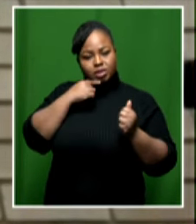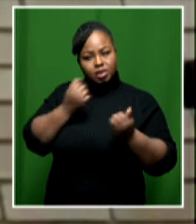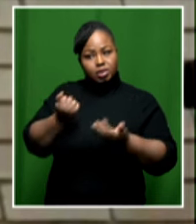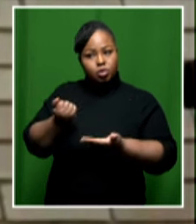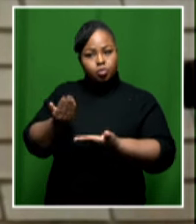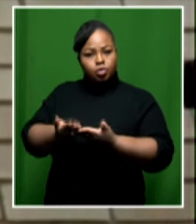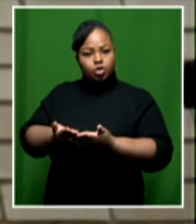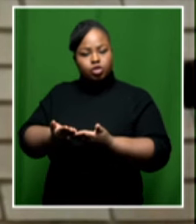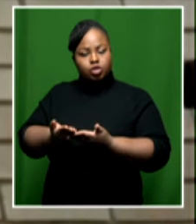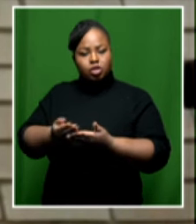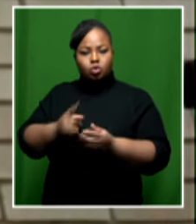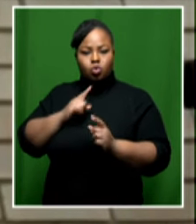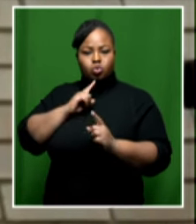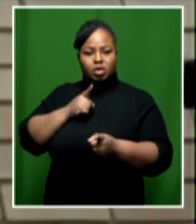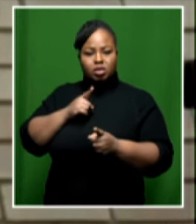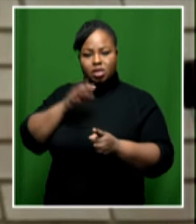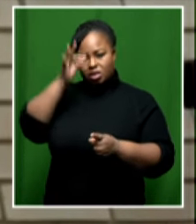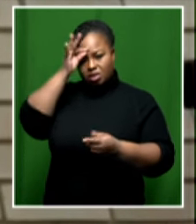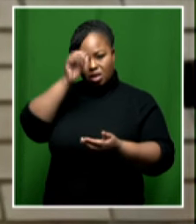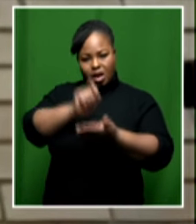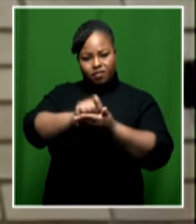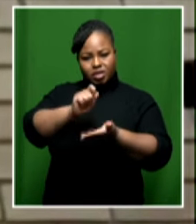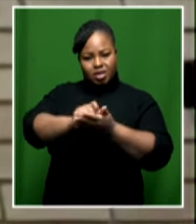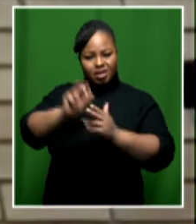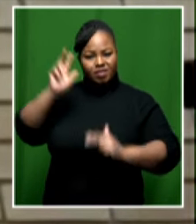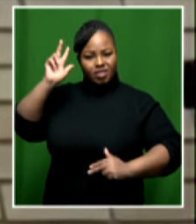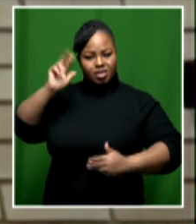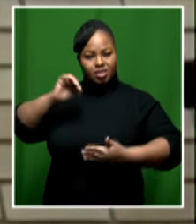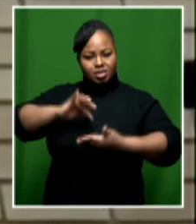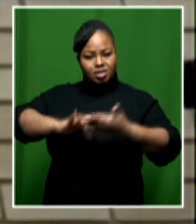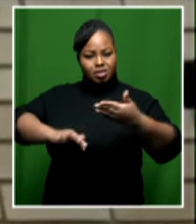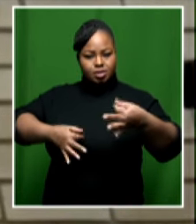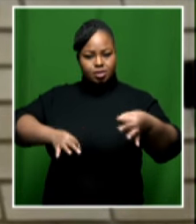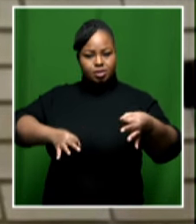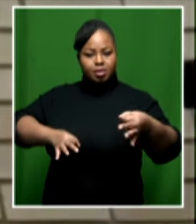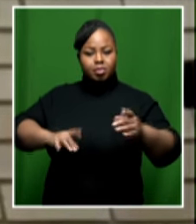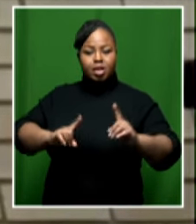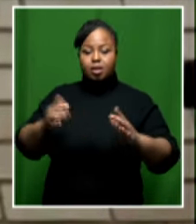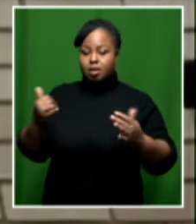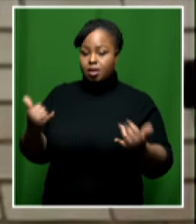or answering affidavits. The court has concluded